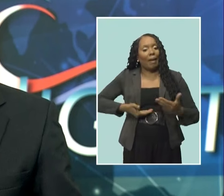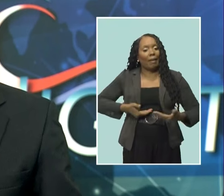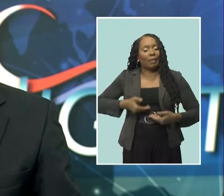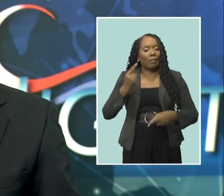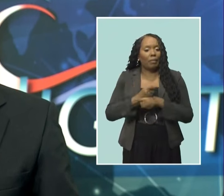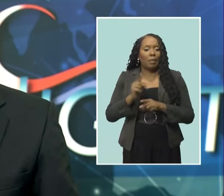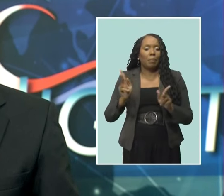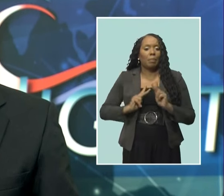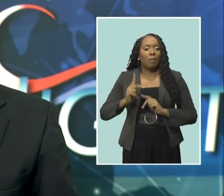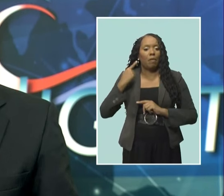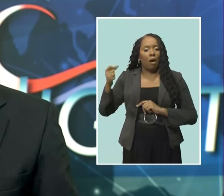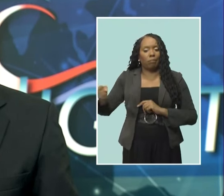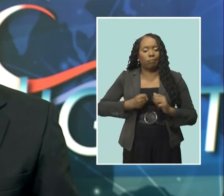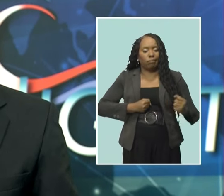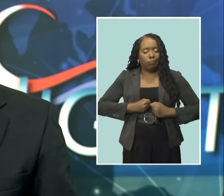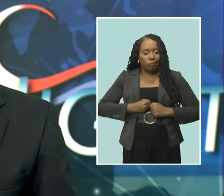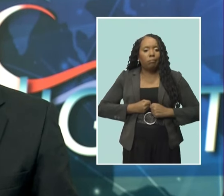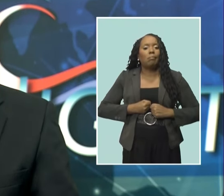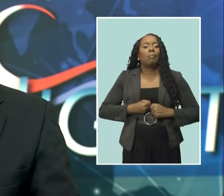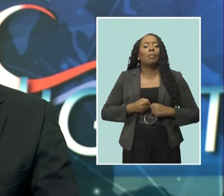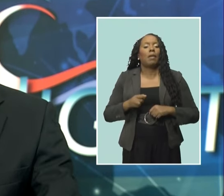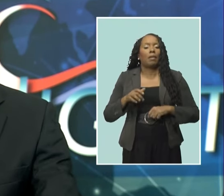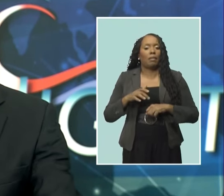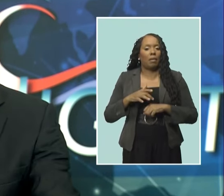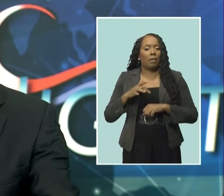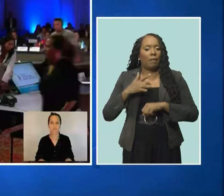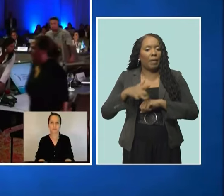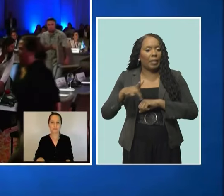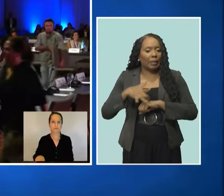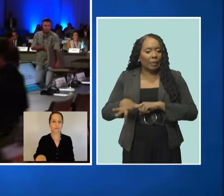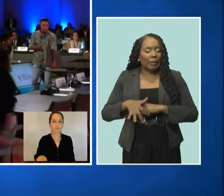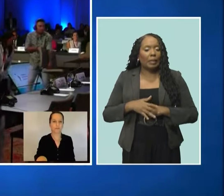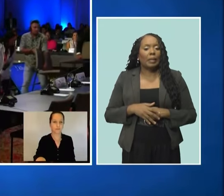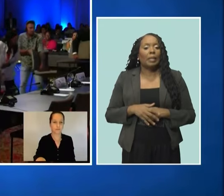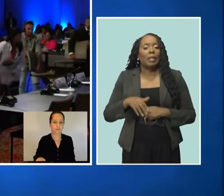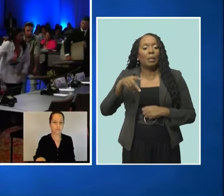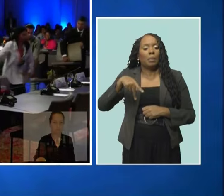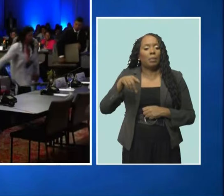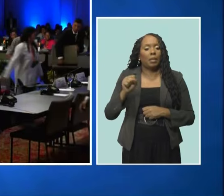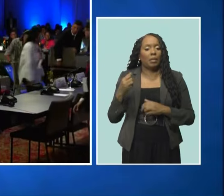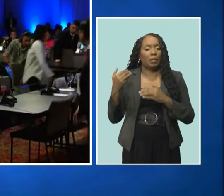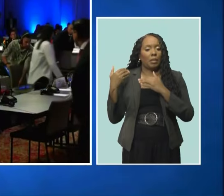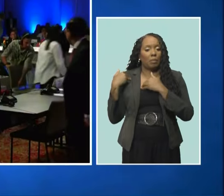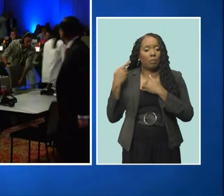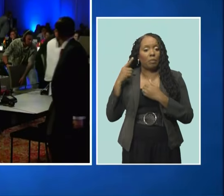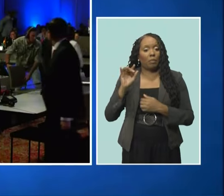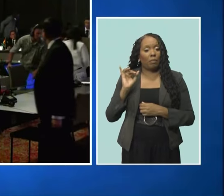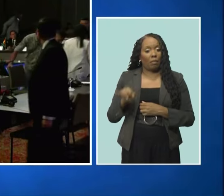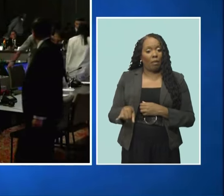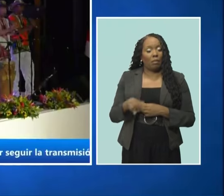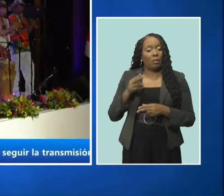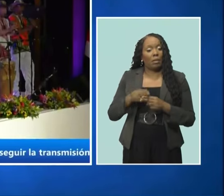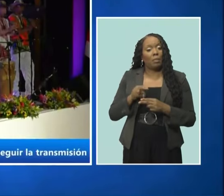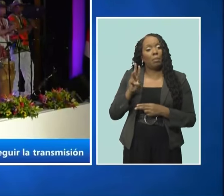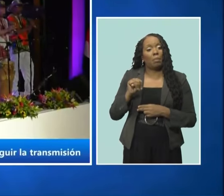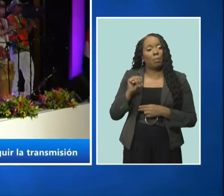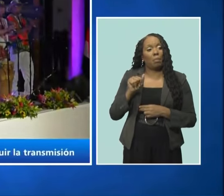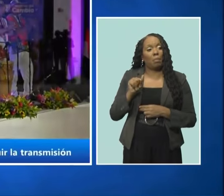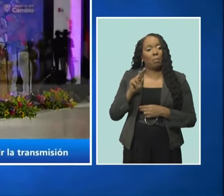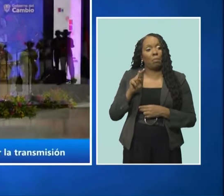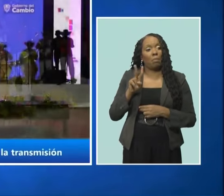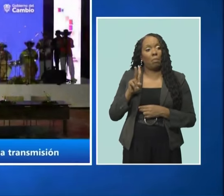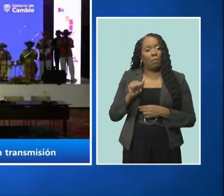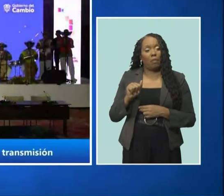to fill critical vacant posts. This was revealed by Permanent Secretary in the Ministry, Marva Howell. She was participating